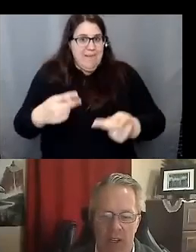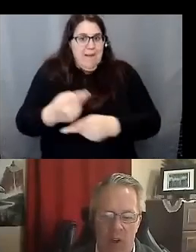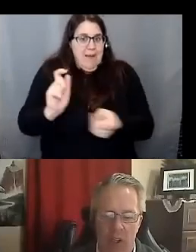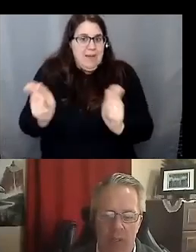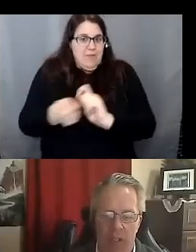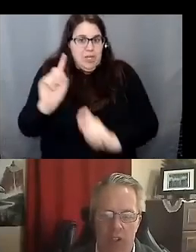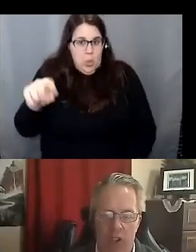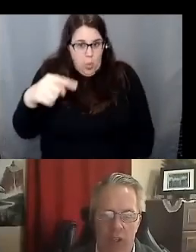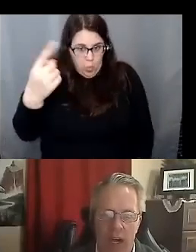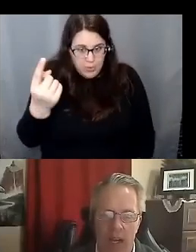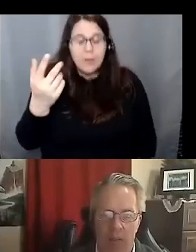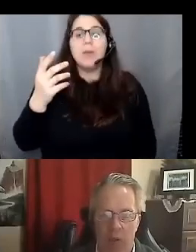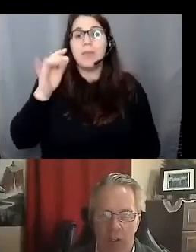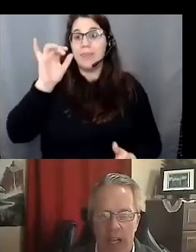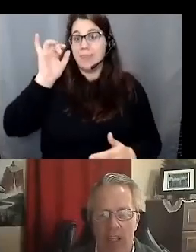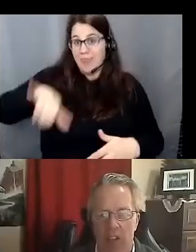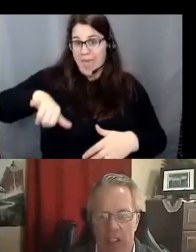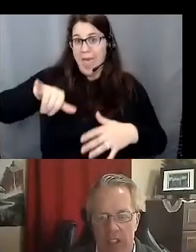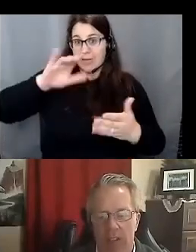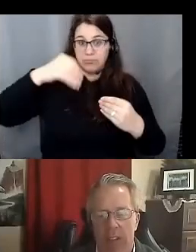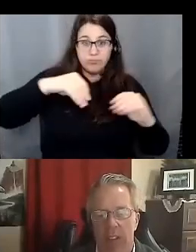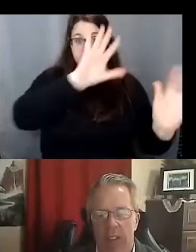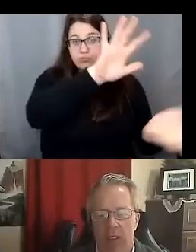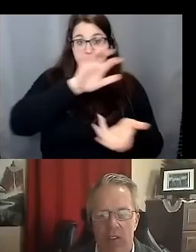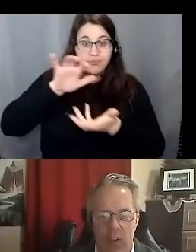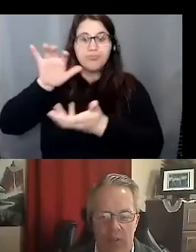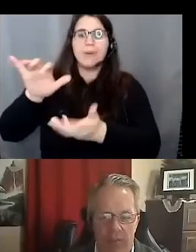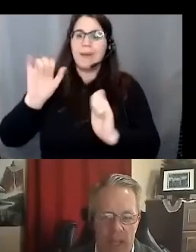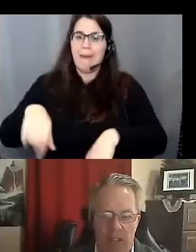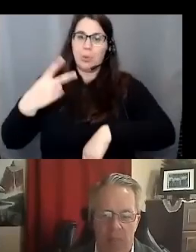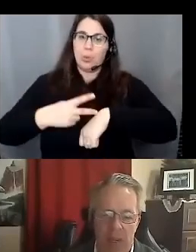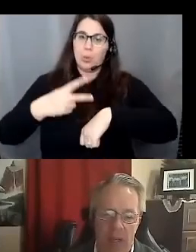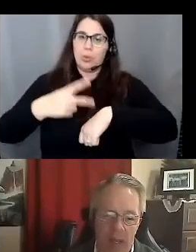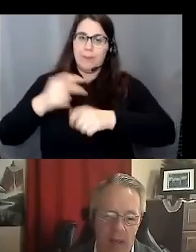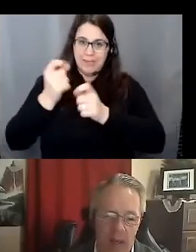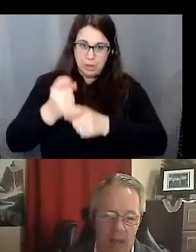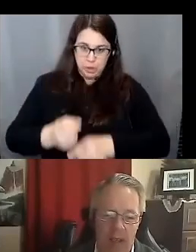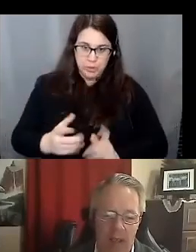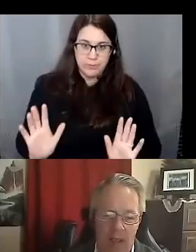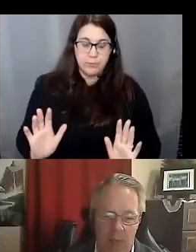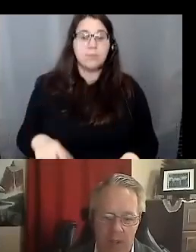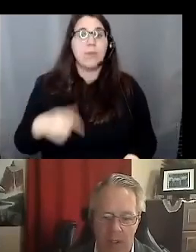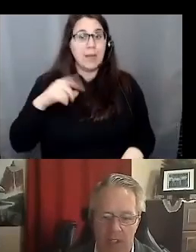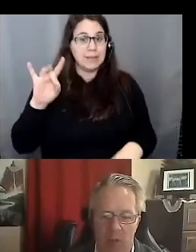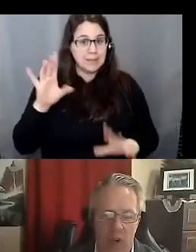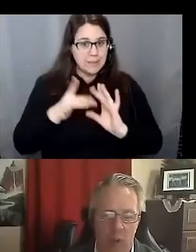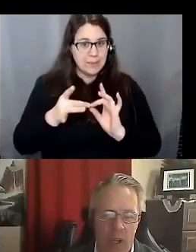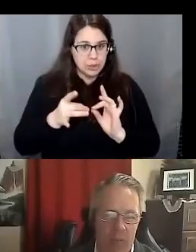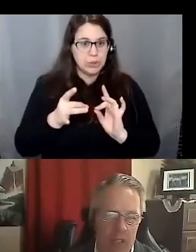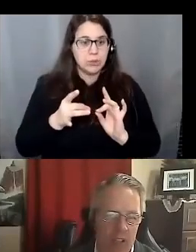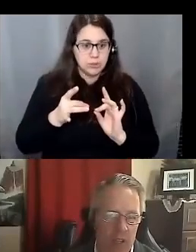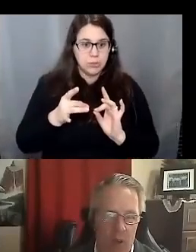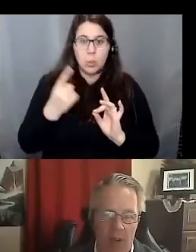law, that can only be done 2 times per calendar year. So as I mentioned in the presentation, one